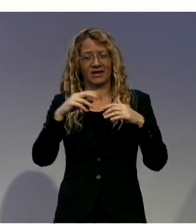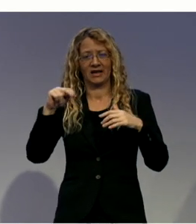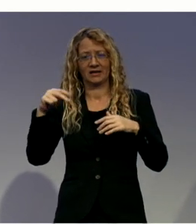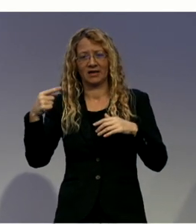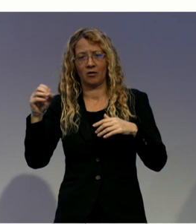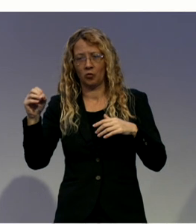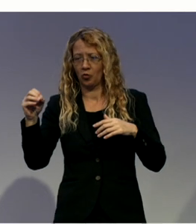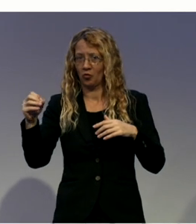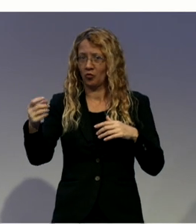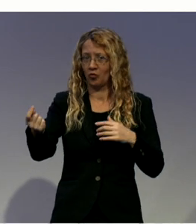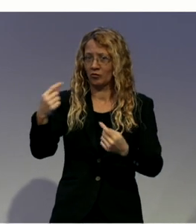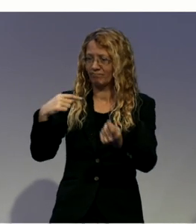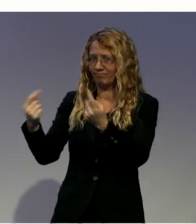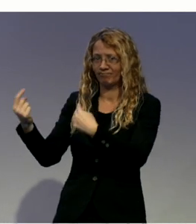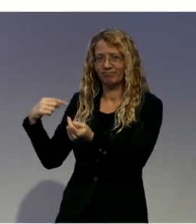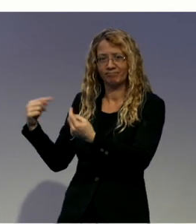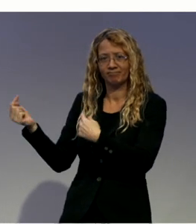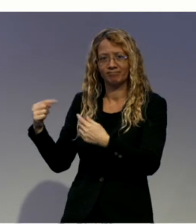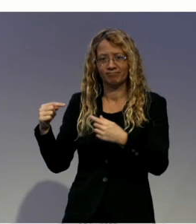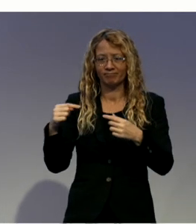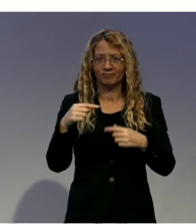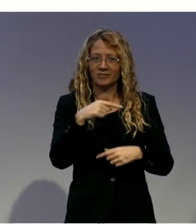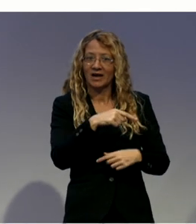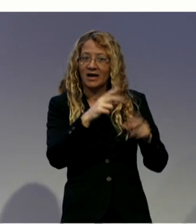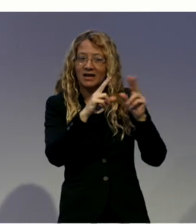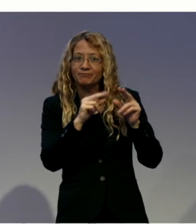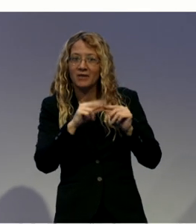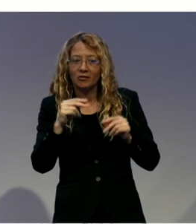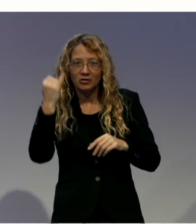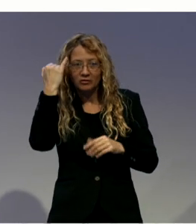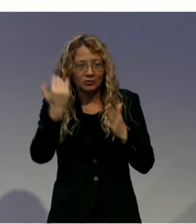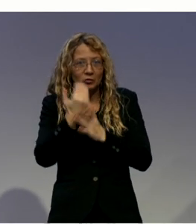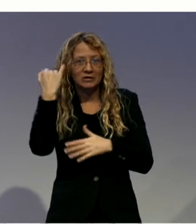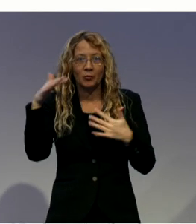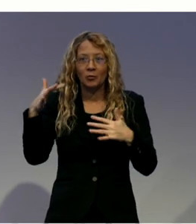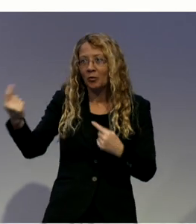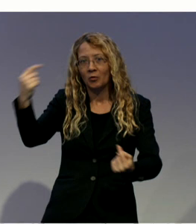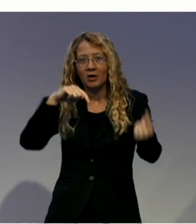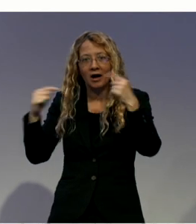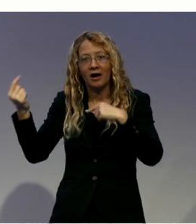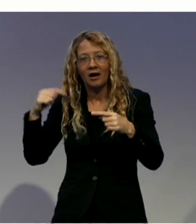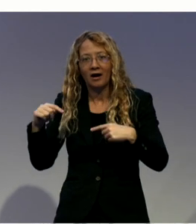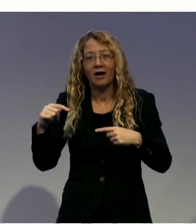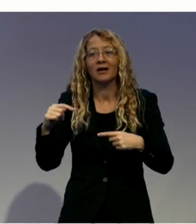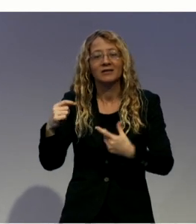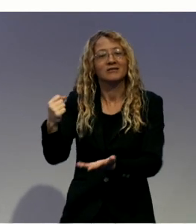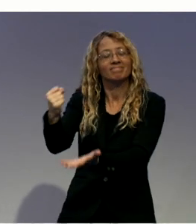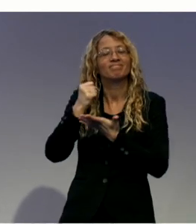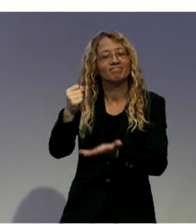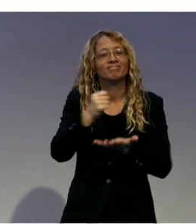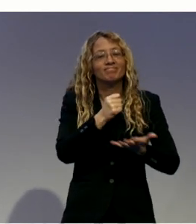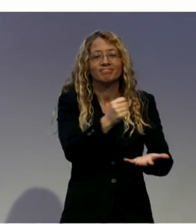They provide the new ideas, and they do provide fund that help us to go